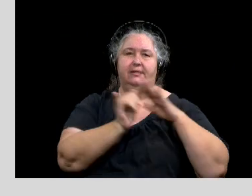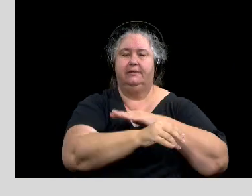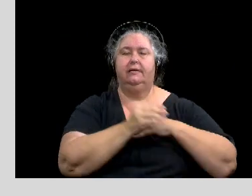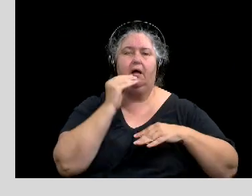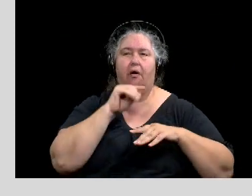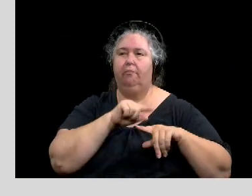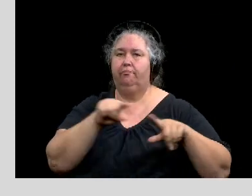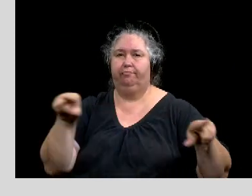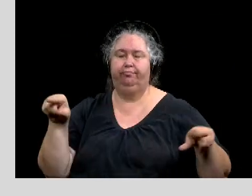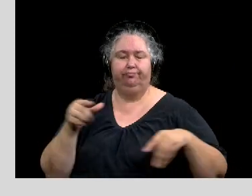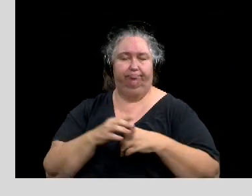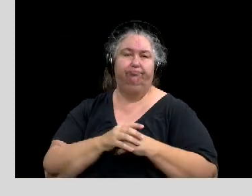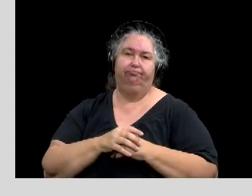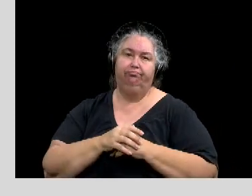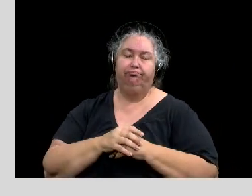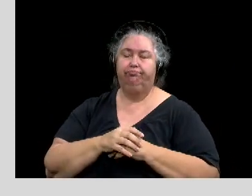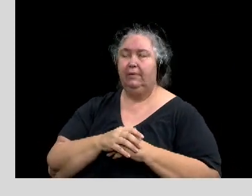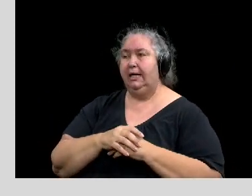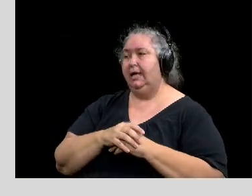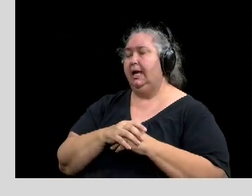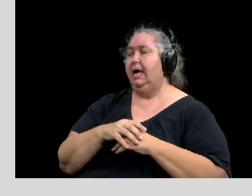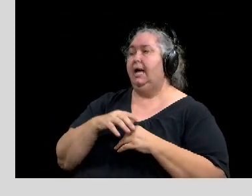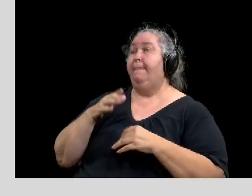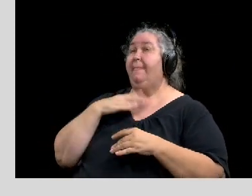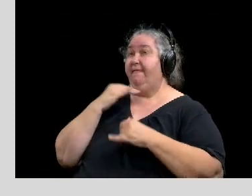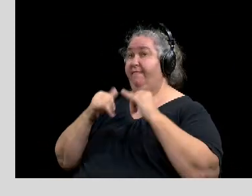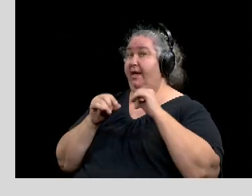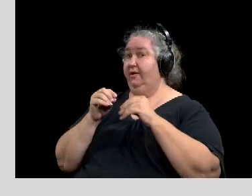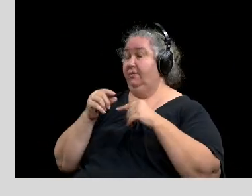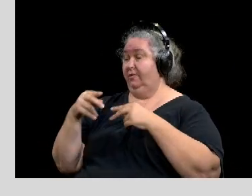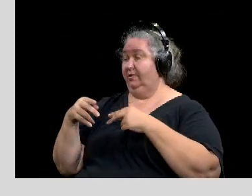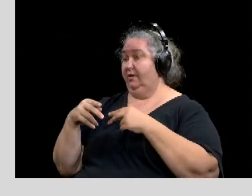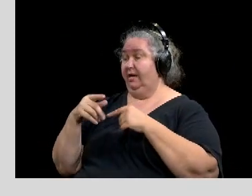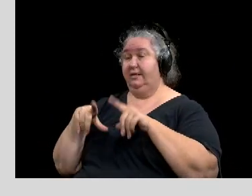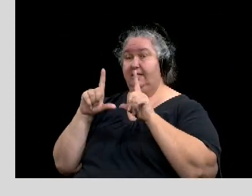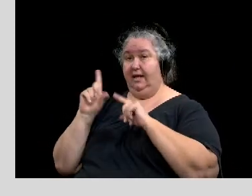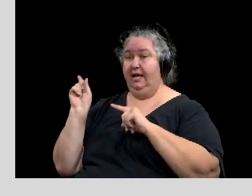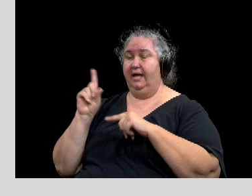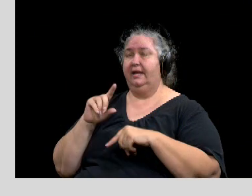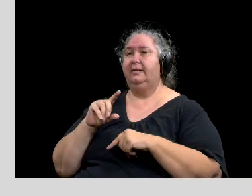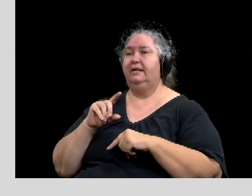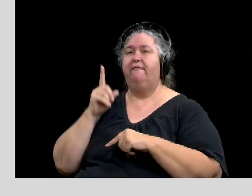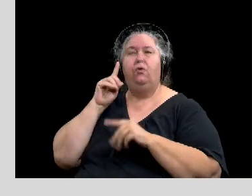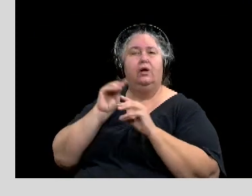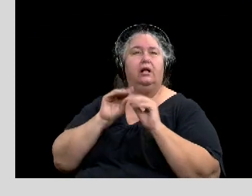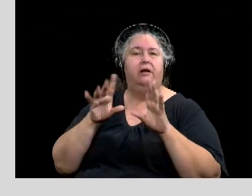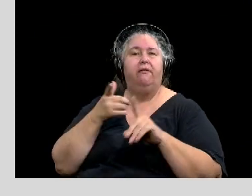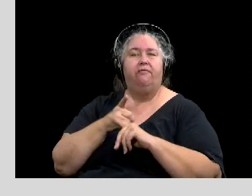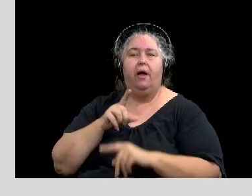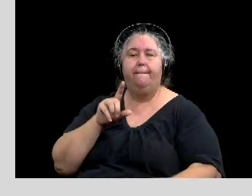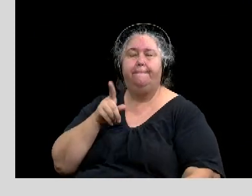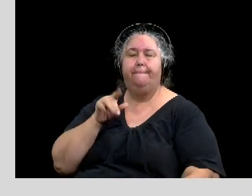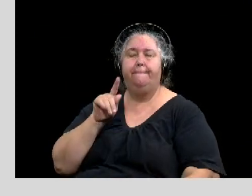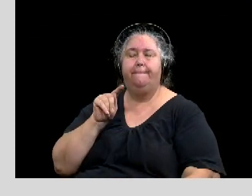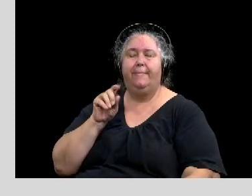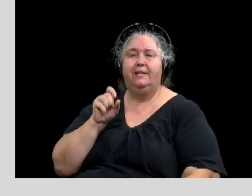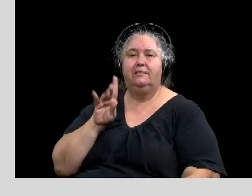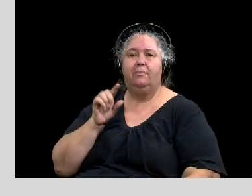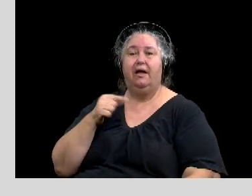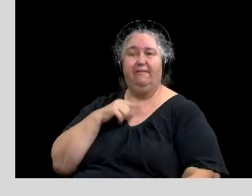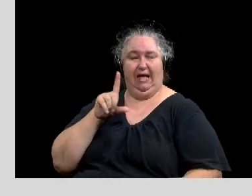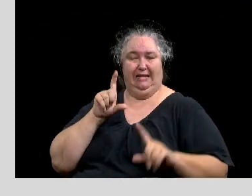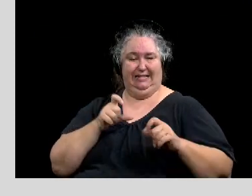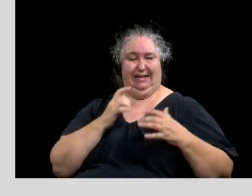University of Pittsburgh. It's just some clarification, because I think there's a misunderstanding in the community that if I test